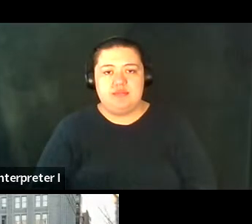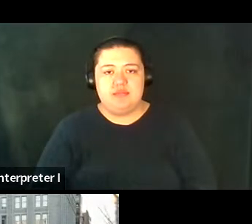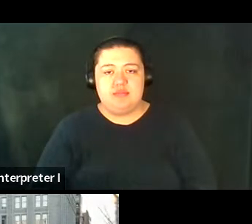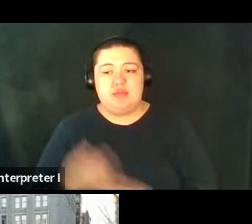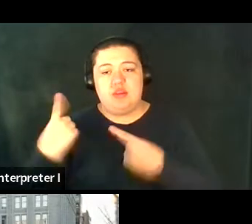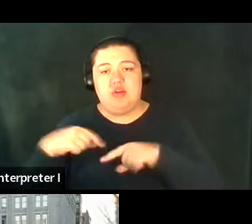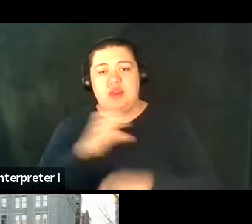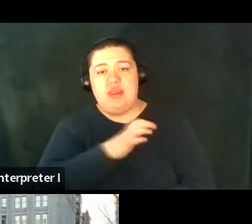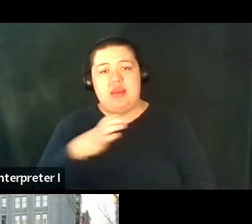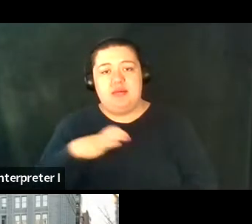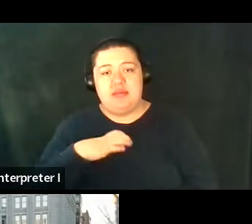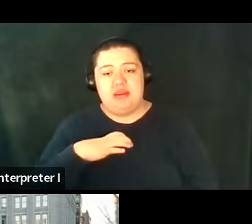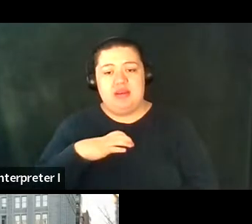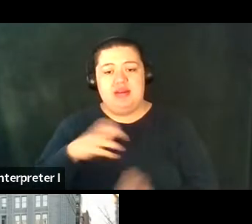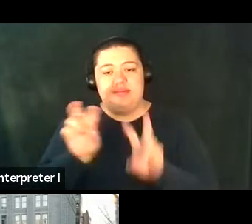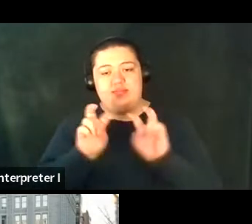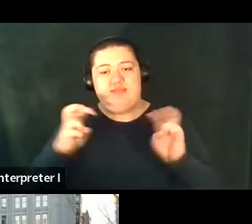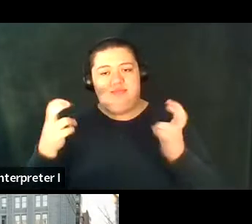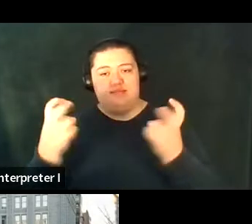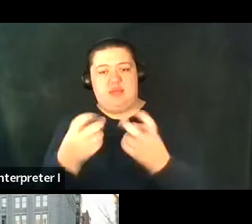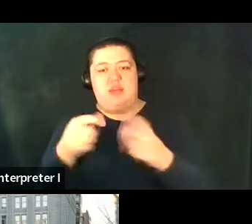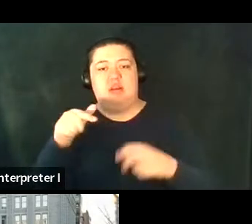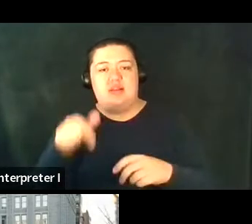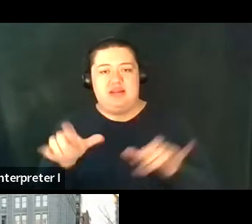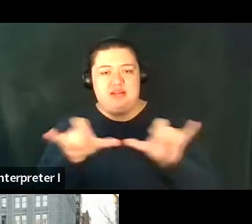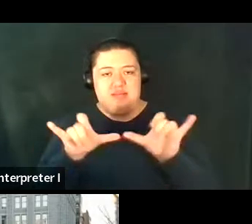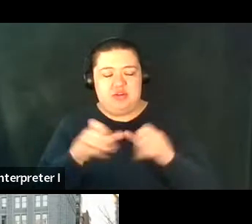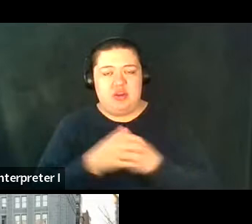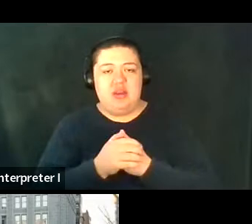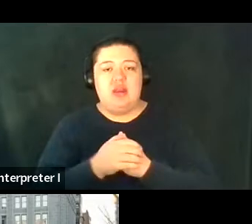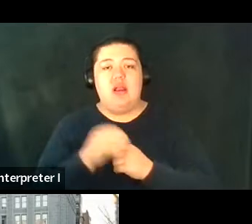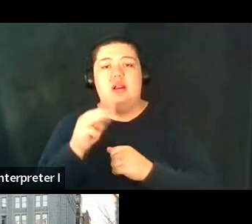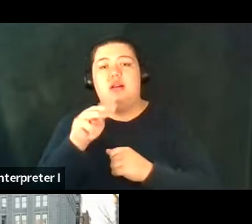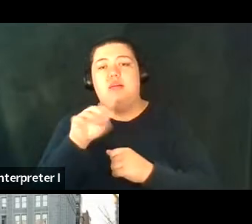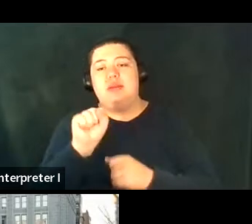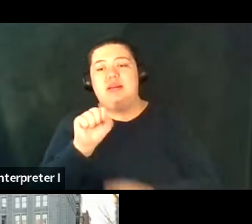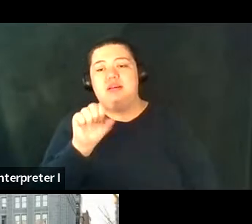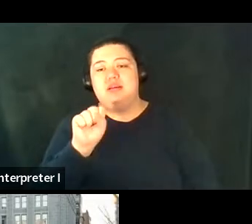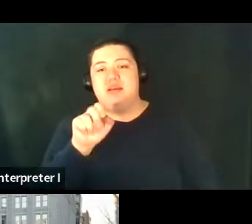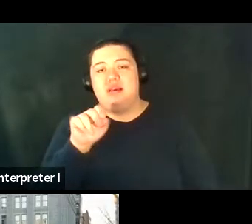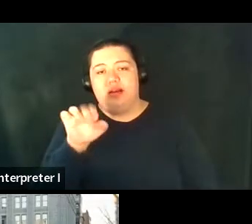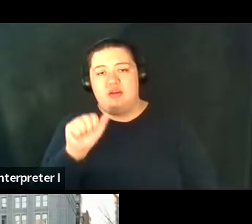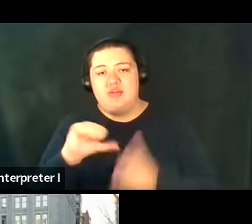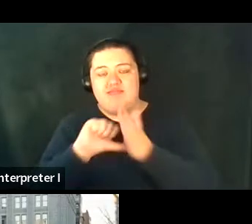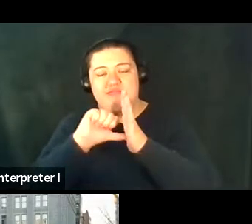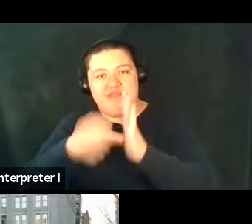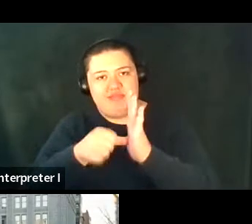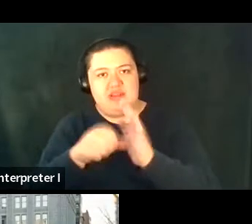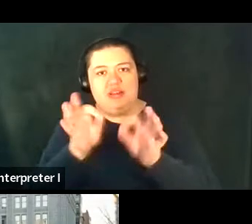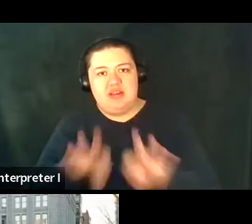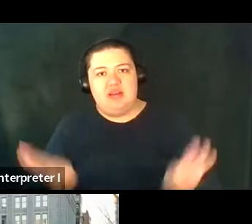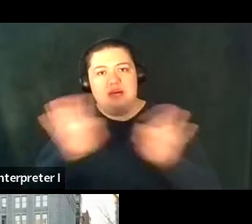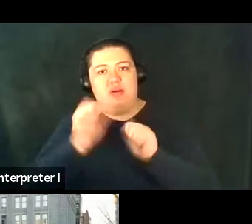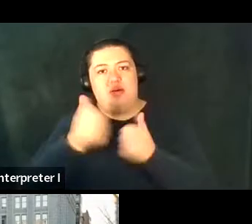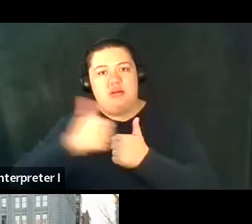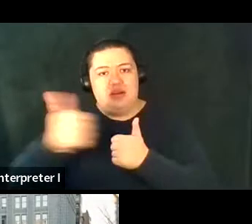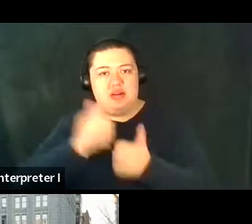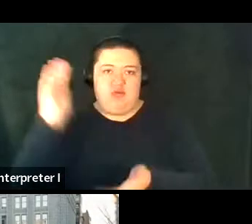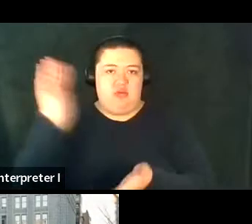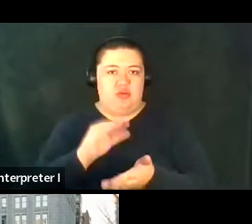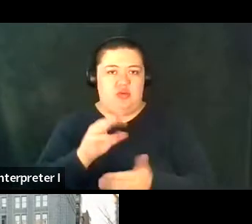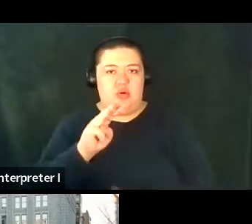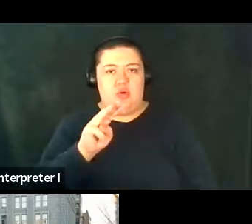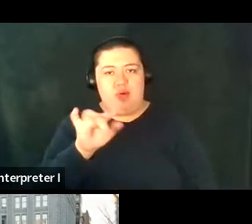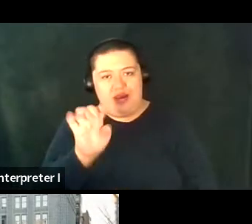the committee's public roundtable on this measure, Ms. Santos emphasized the importance of transit-oriented development as a means of reducing waste